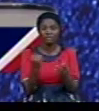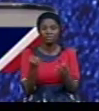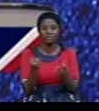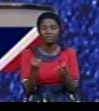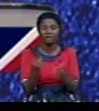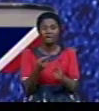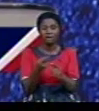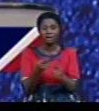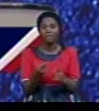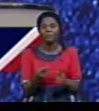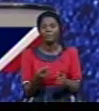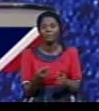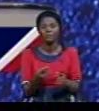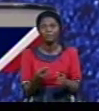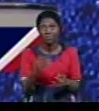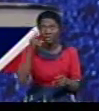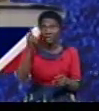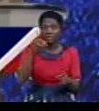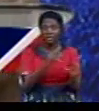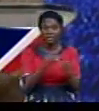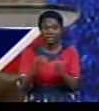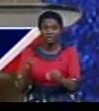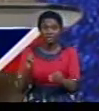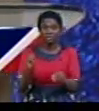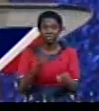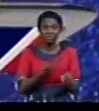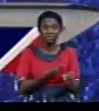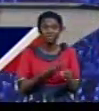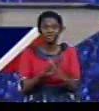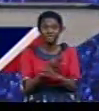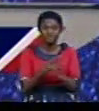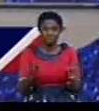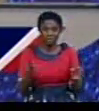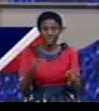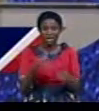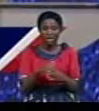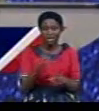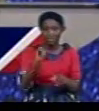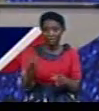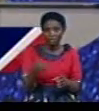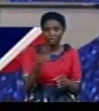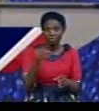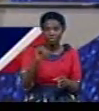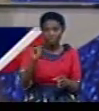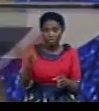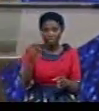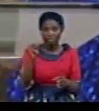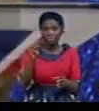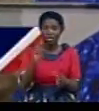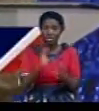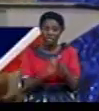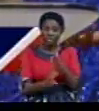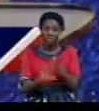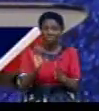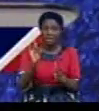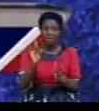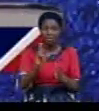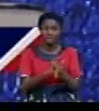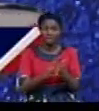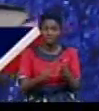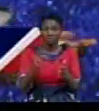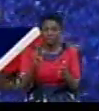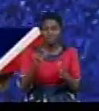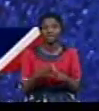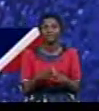Us free in John reading from verse 11. it